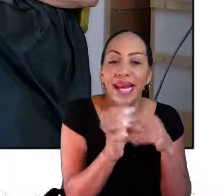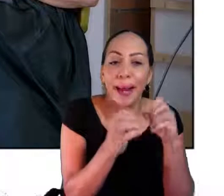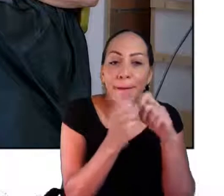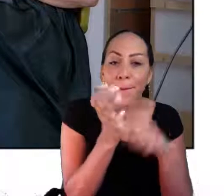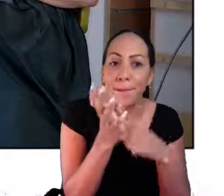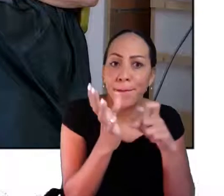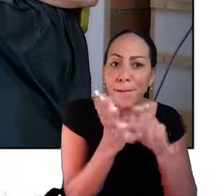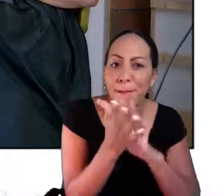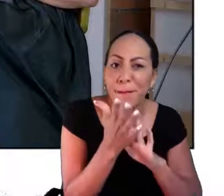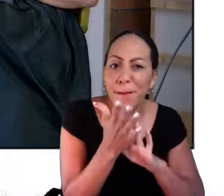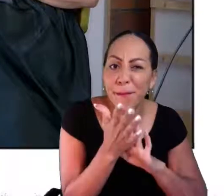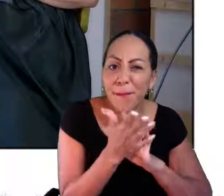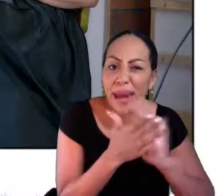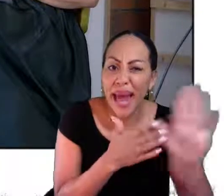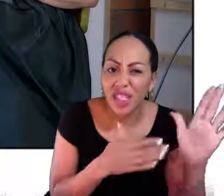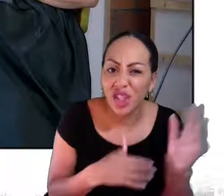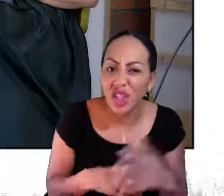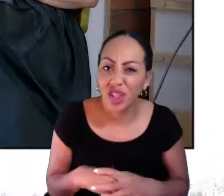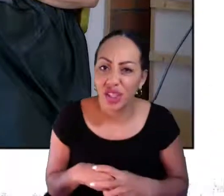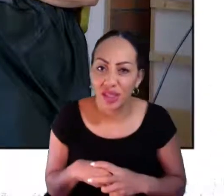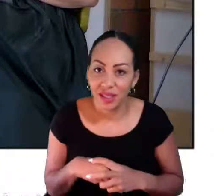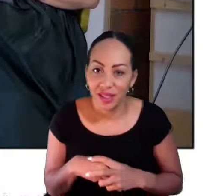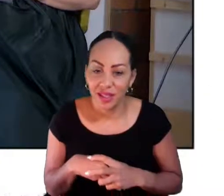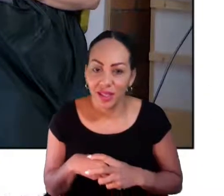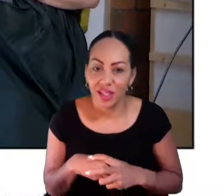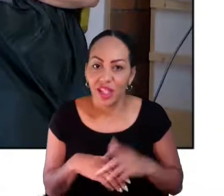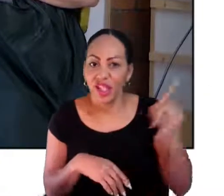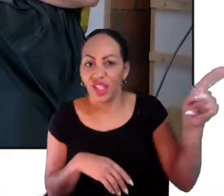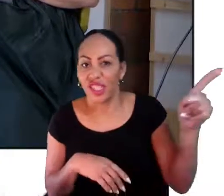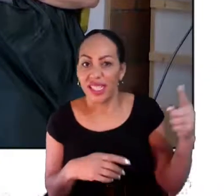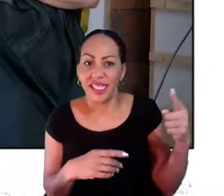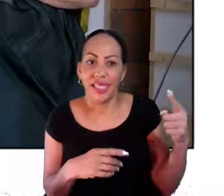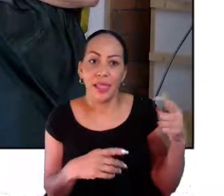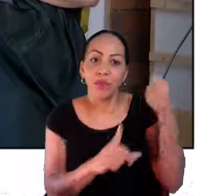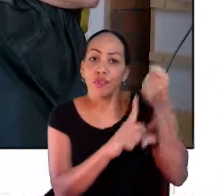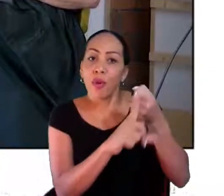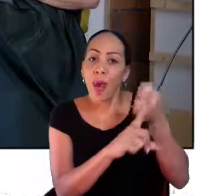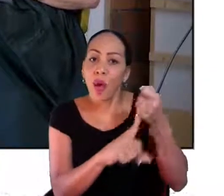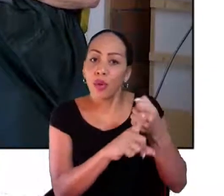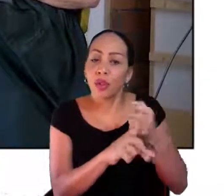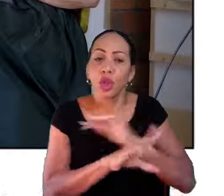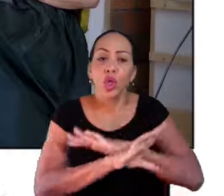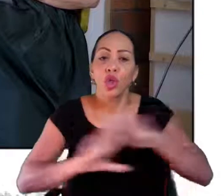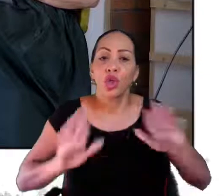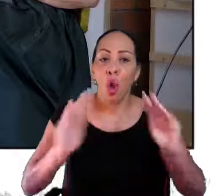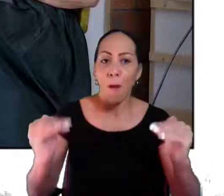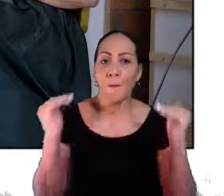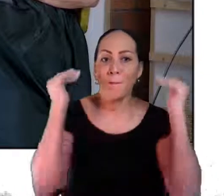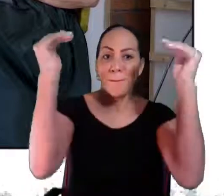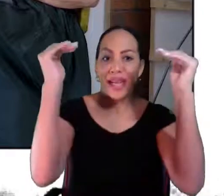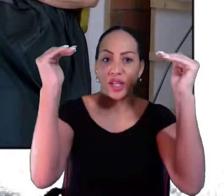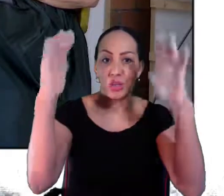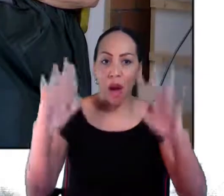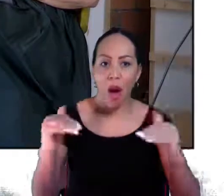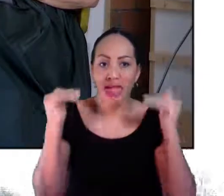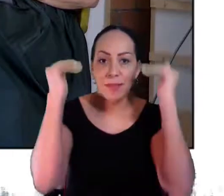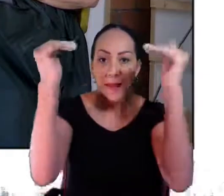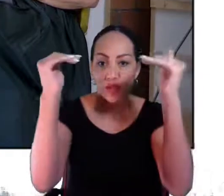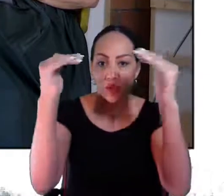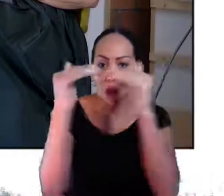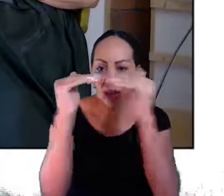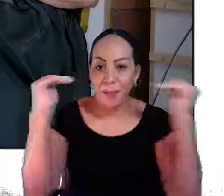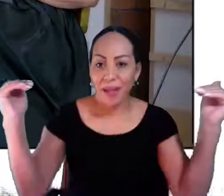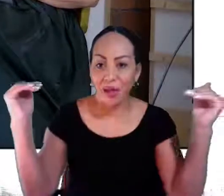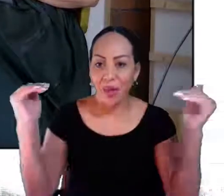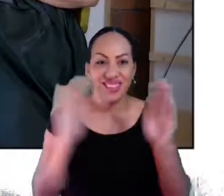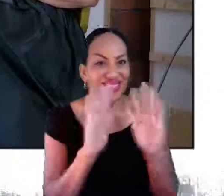work around this idea of not thinking about benchmarks, but more about what balance is. And it's something that we have carried over into the practice at Watershed